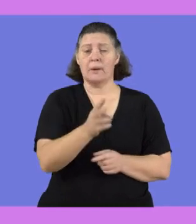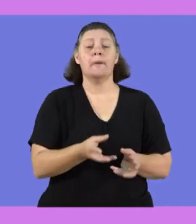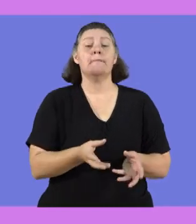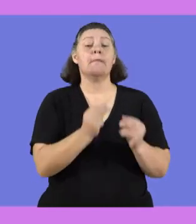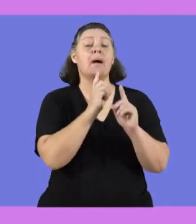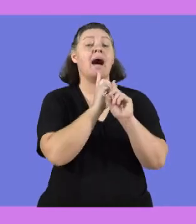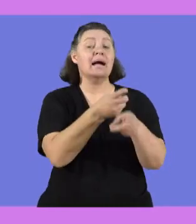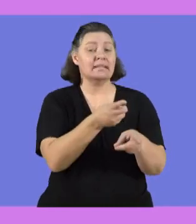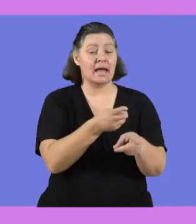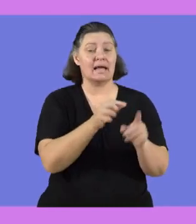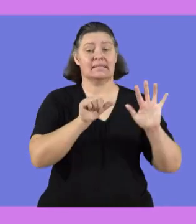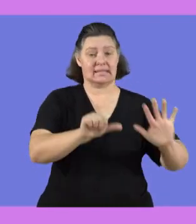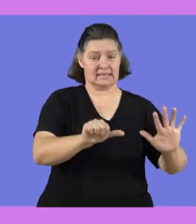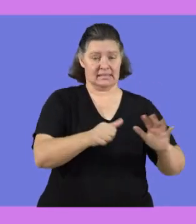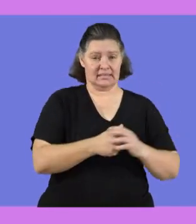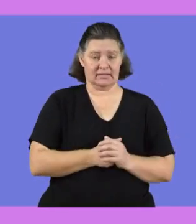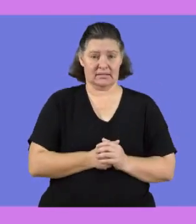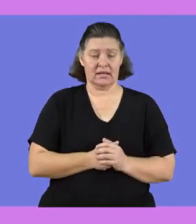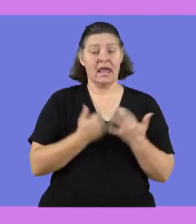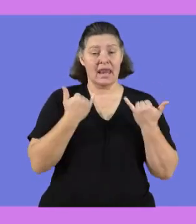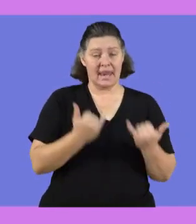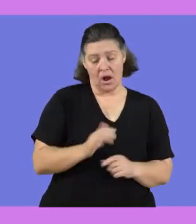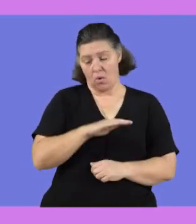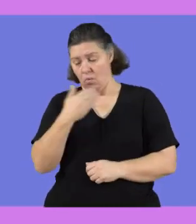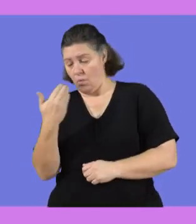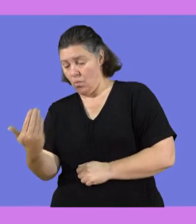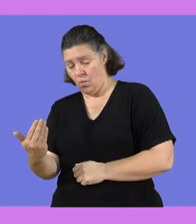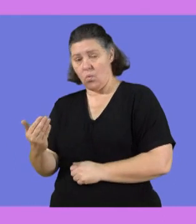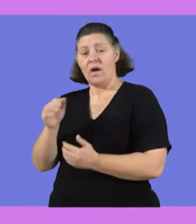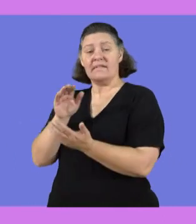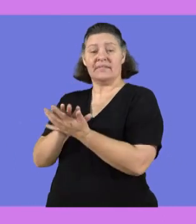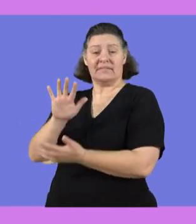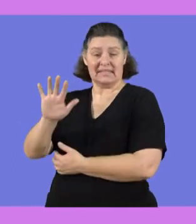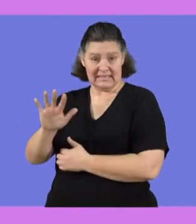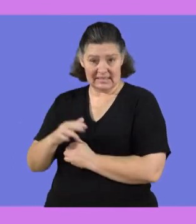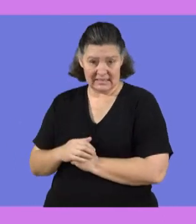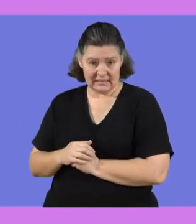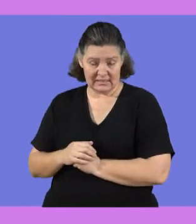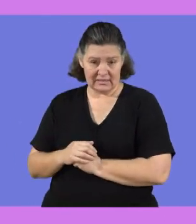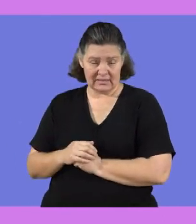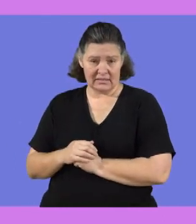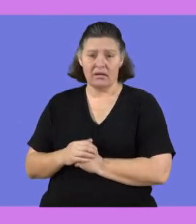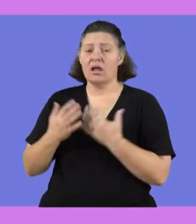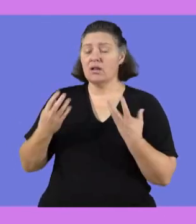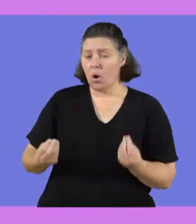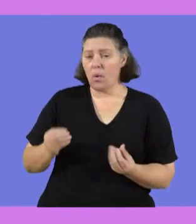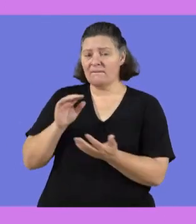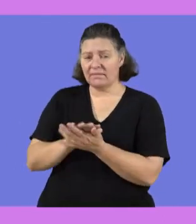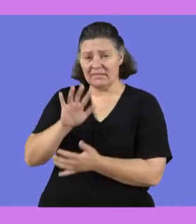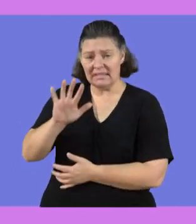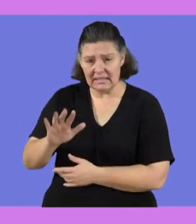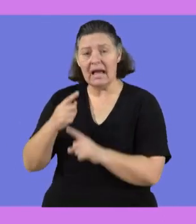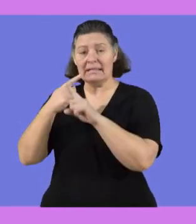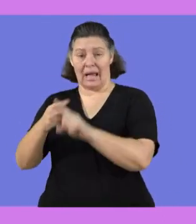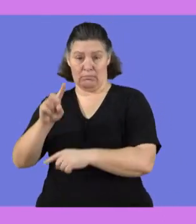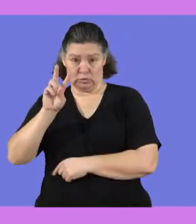2, therefore the answer that you will get is 6. And then on the right-hand side, we have 15. So